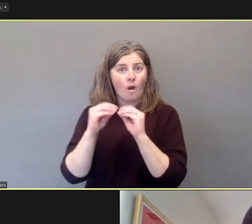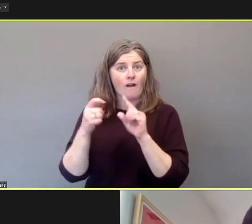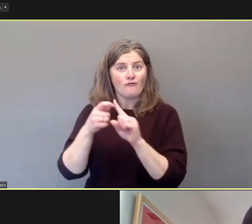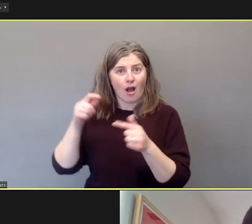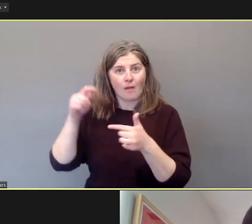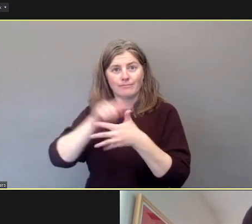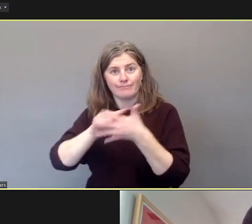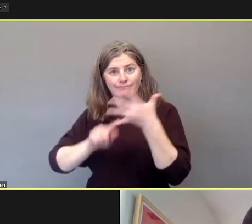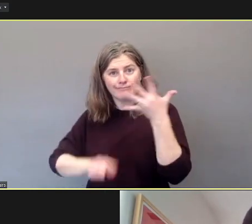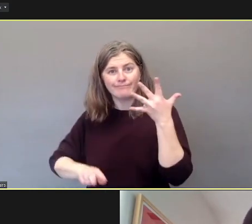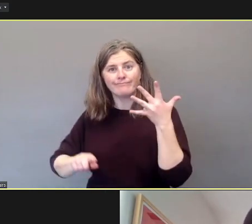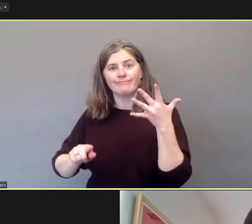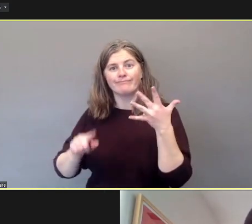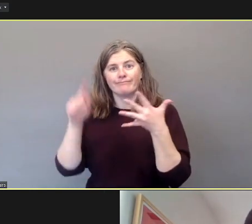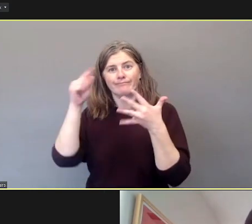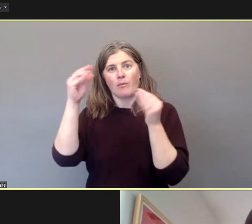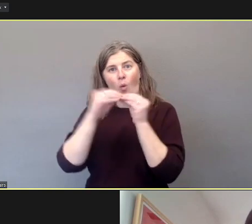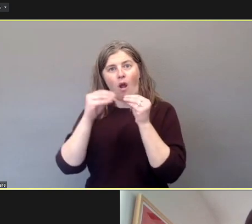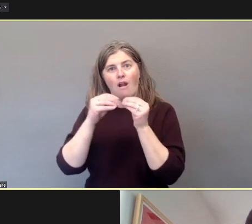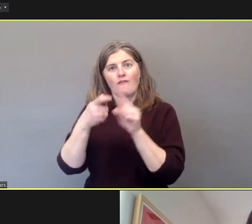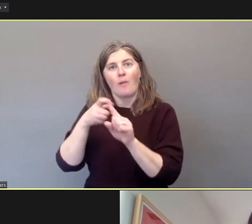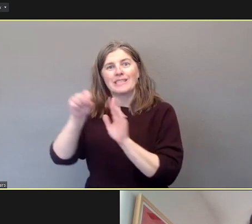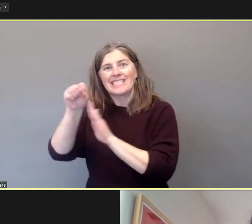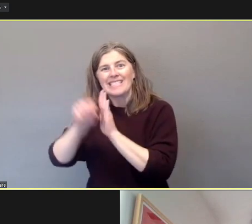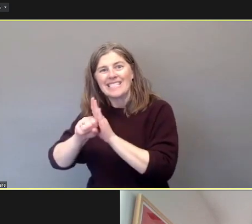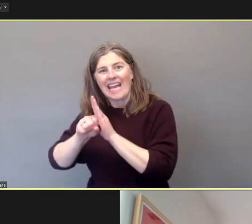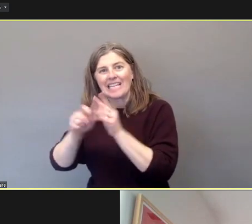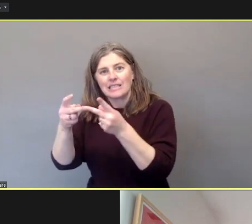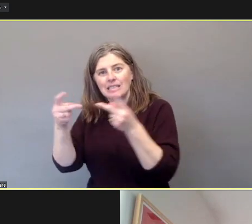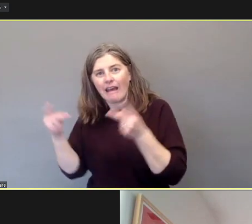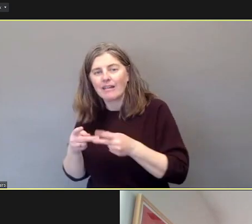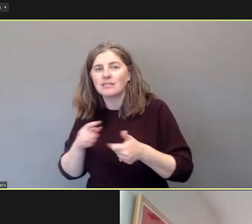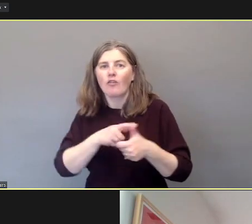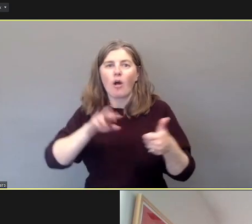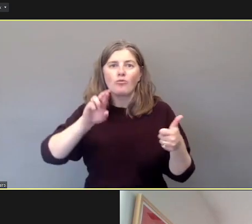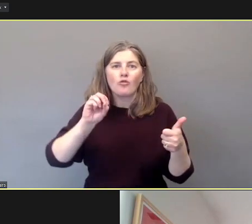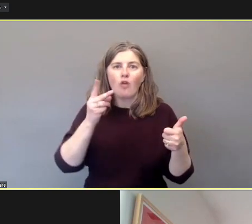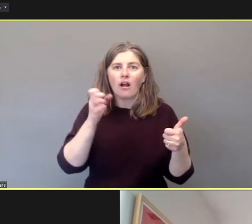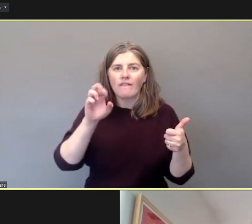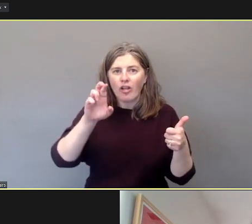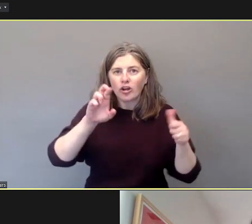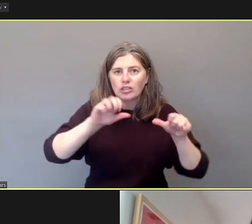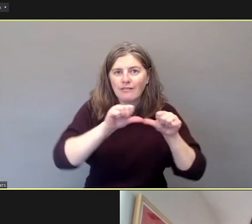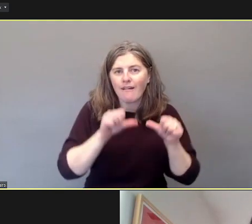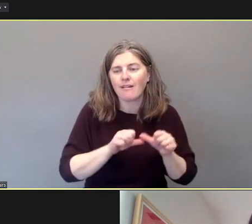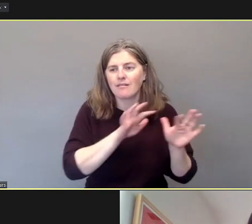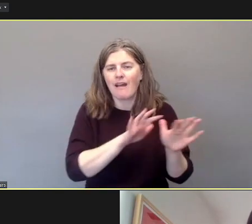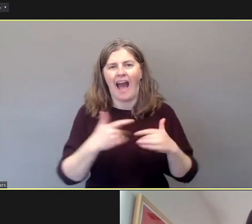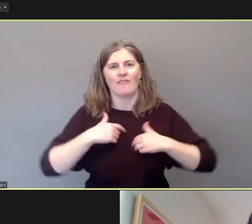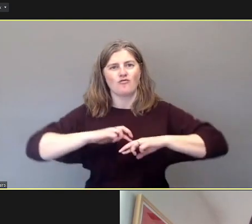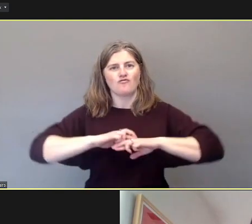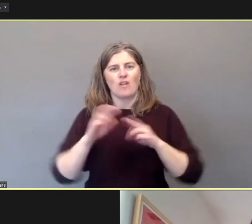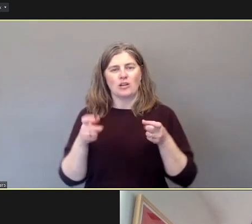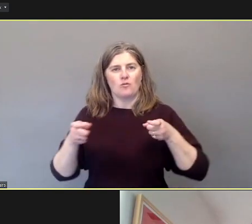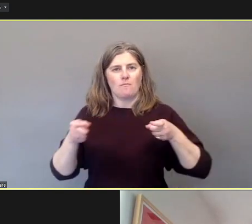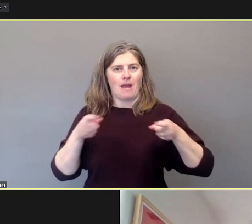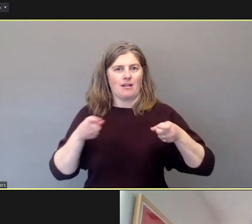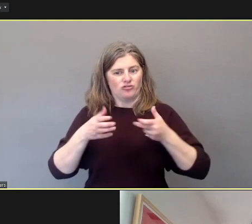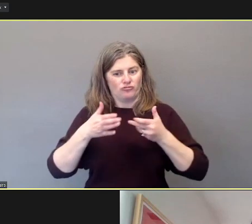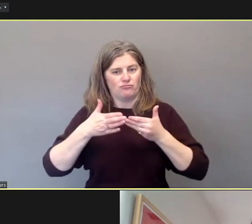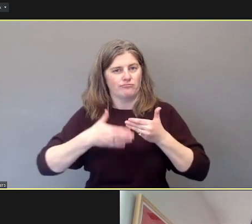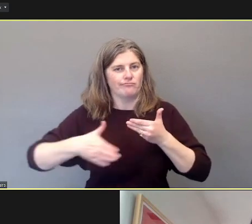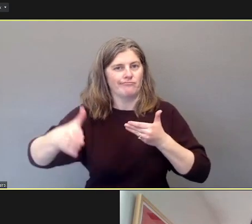and that they can actually get more from state drop-off sites. And let's have everybody ready to manage this disease